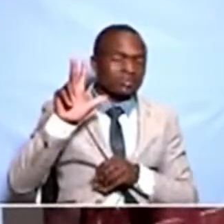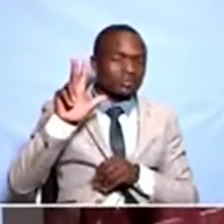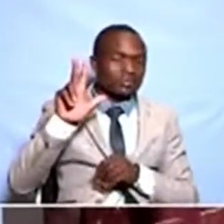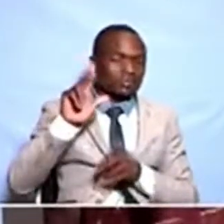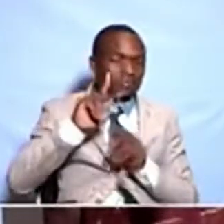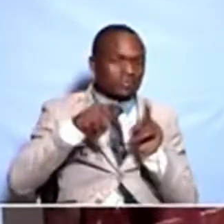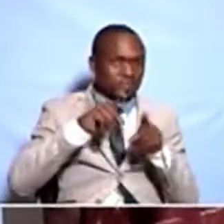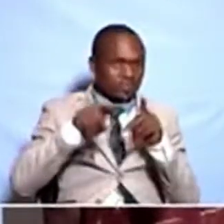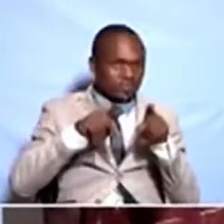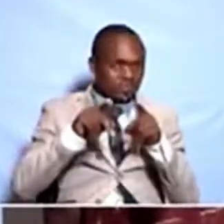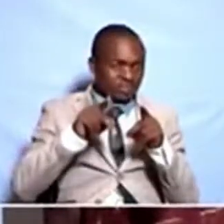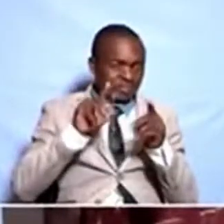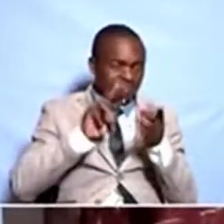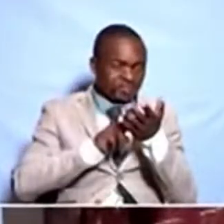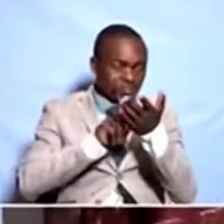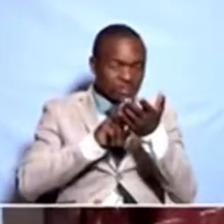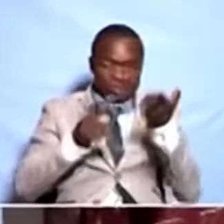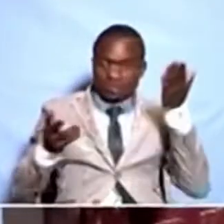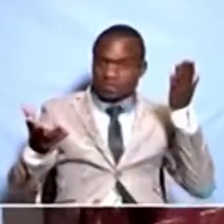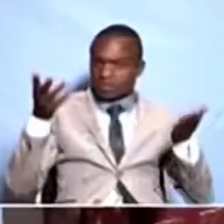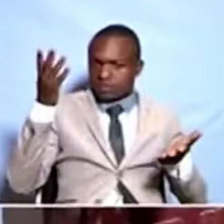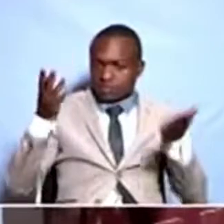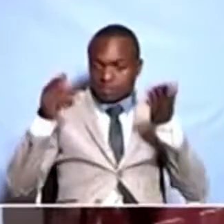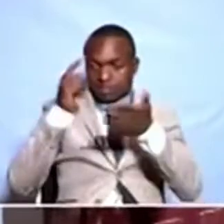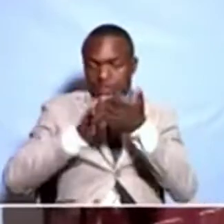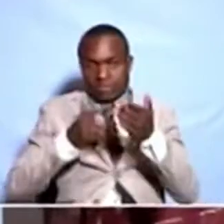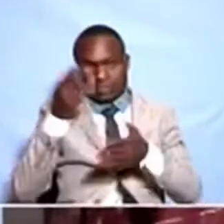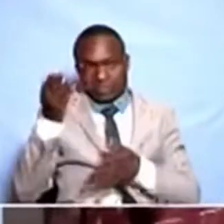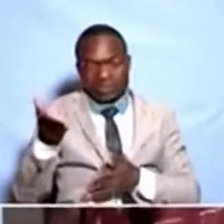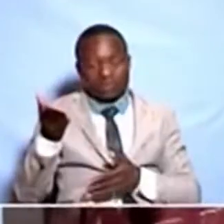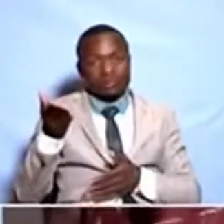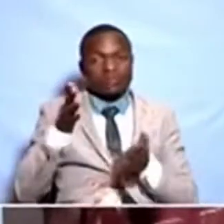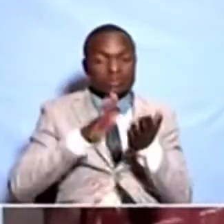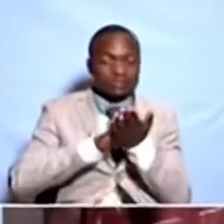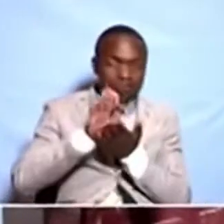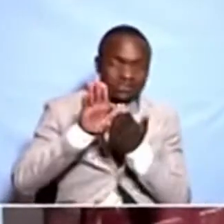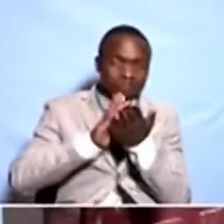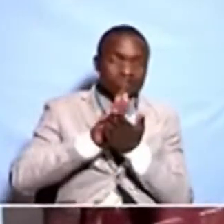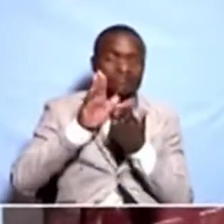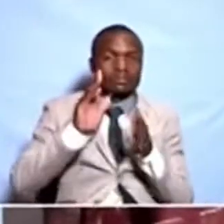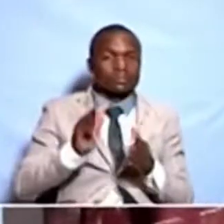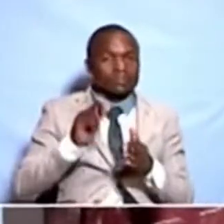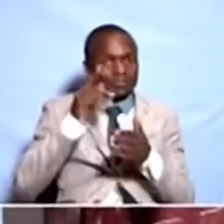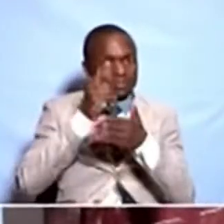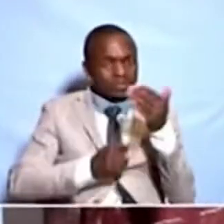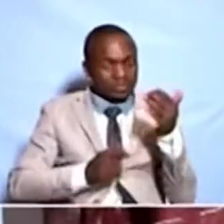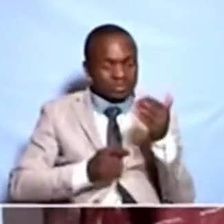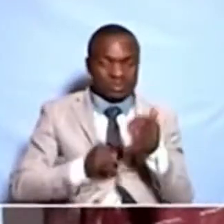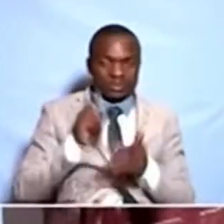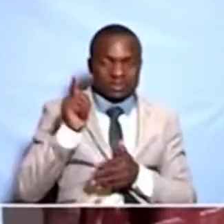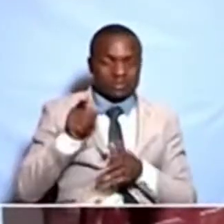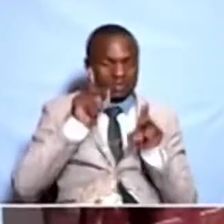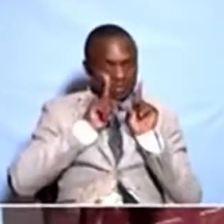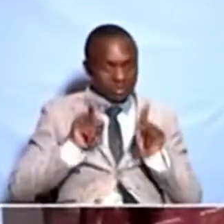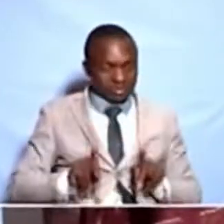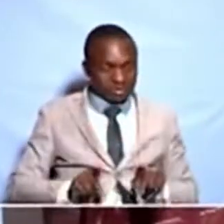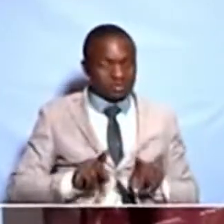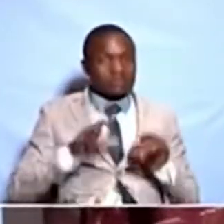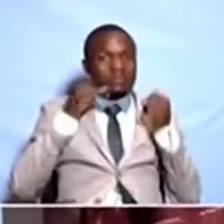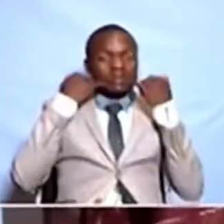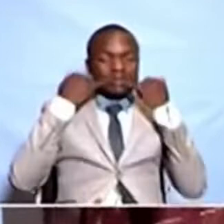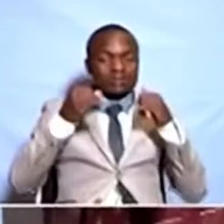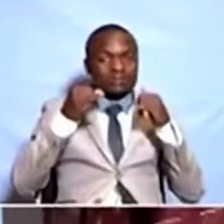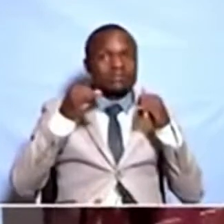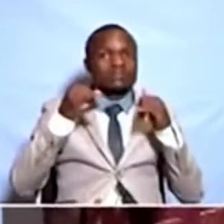presented to them. So they will compare what is there on the printout with what is with the physical details on the motor